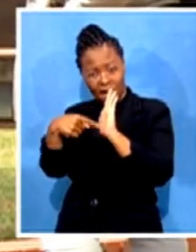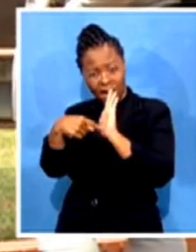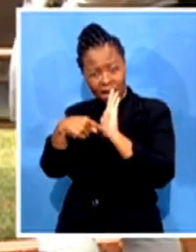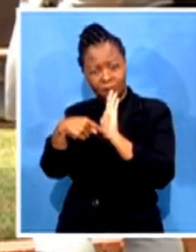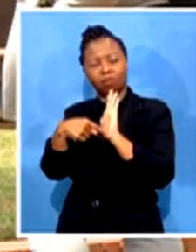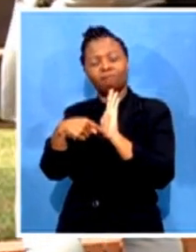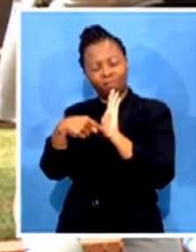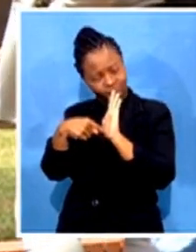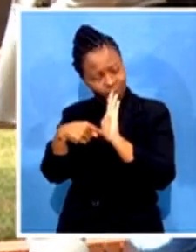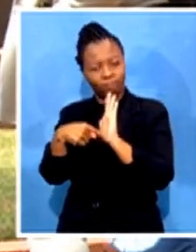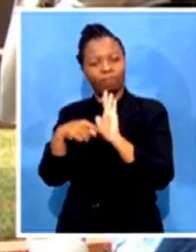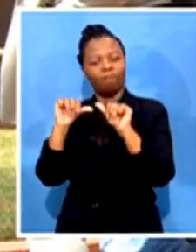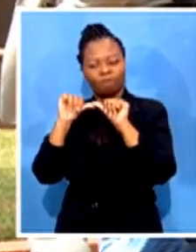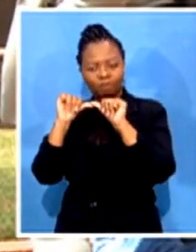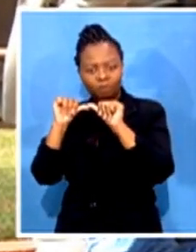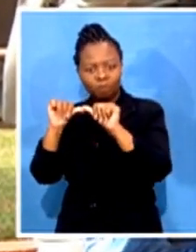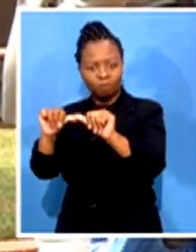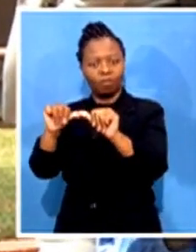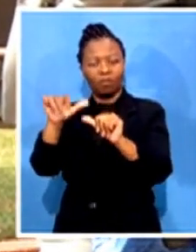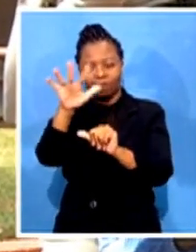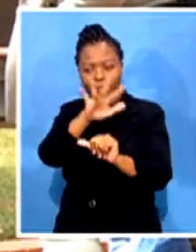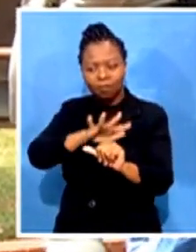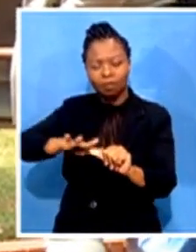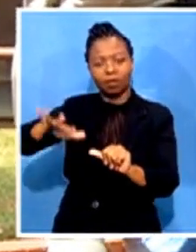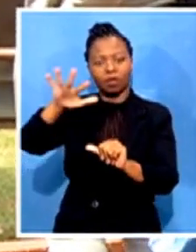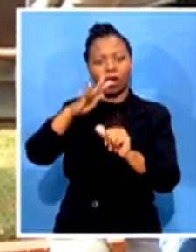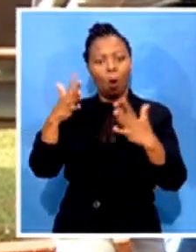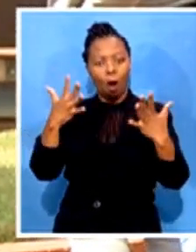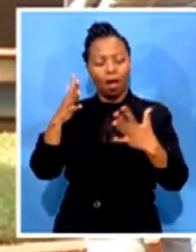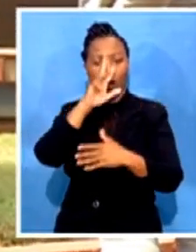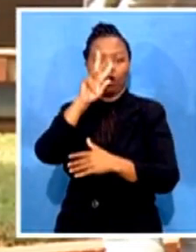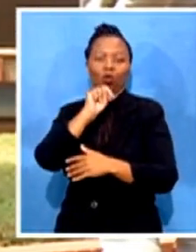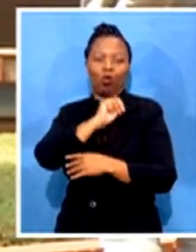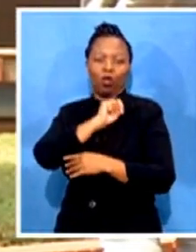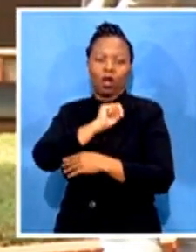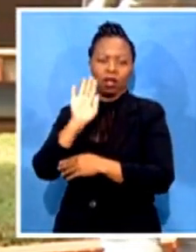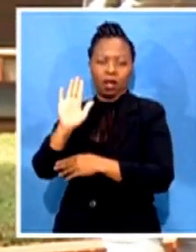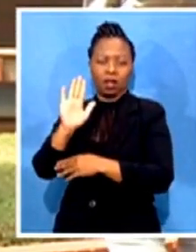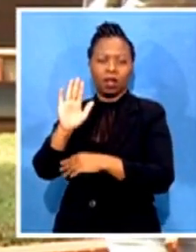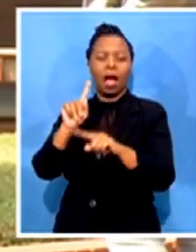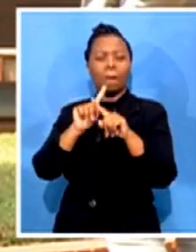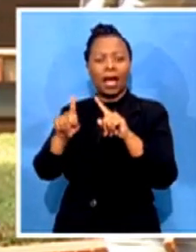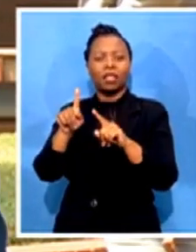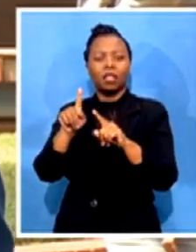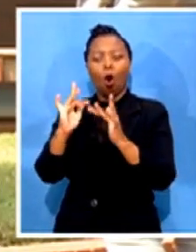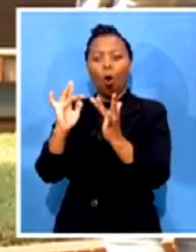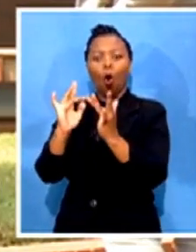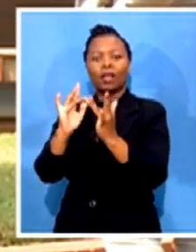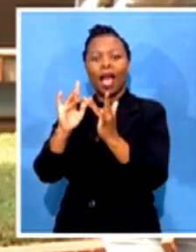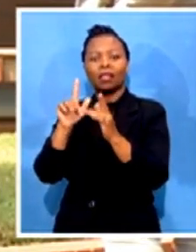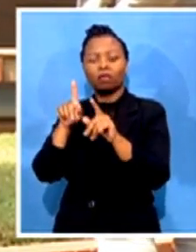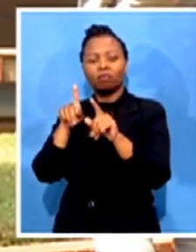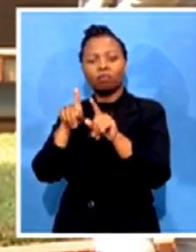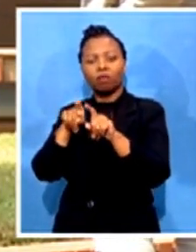KwaZulu-Natal, but the tracing is the more that is important. Once we identify someone who has